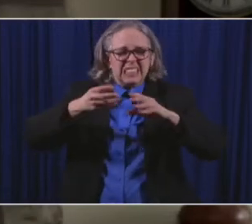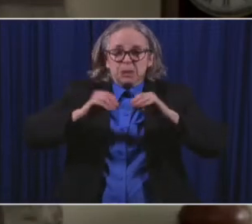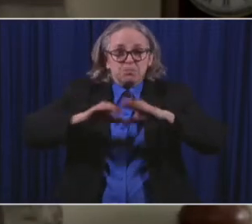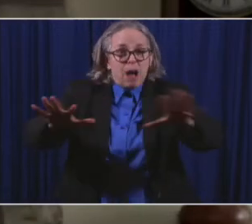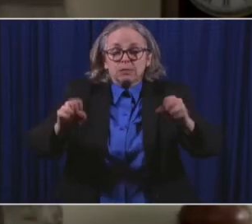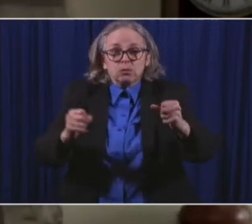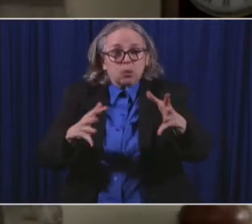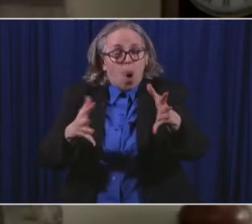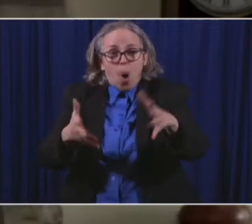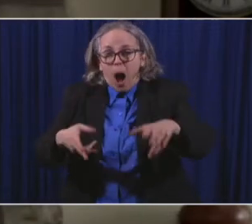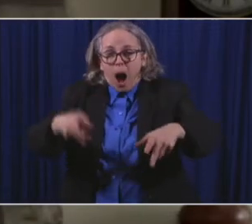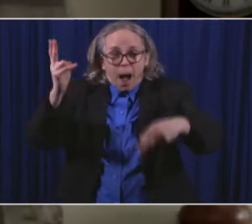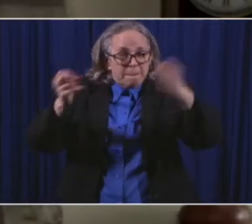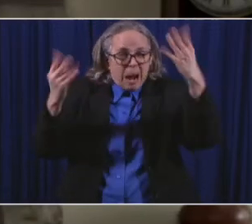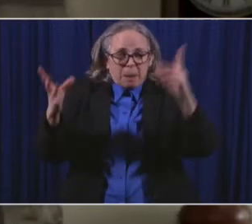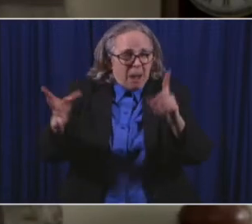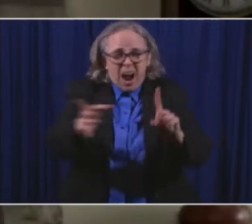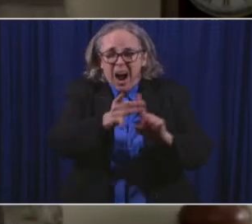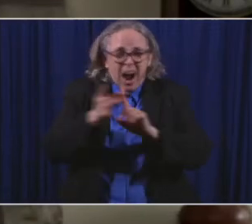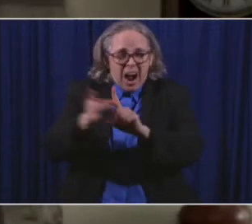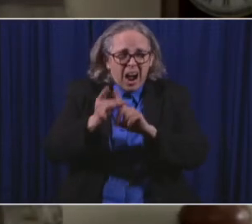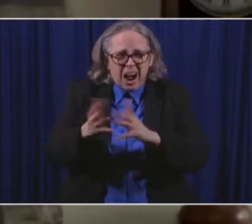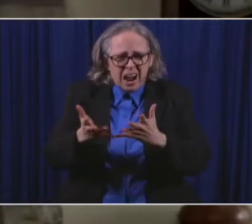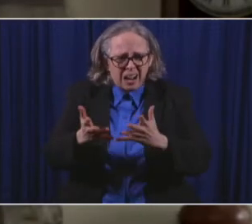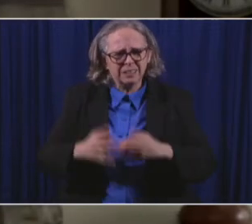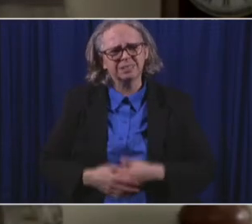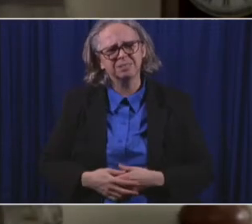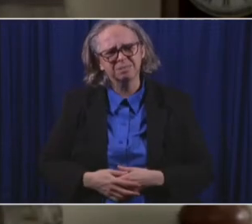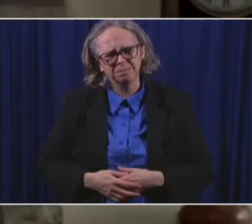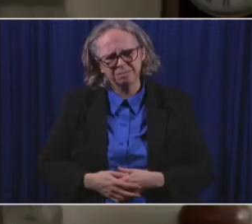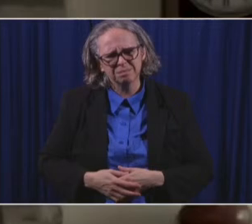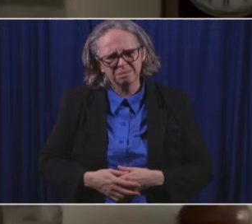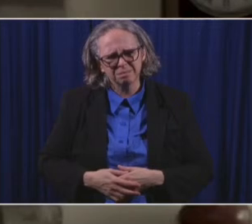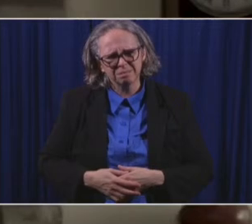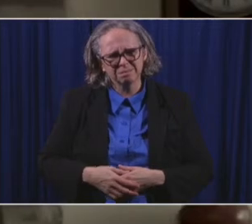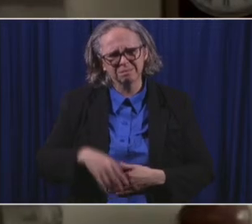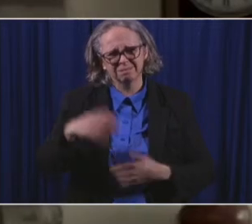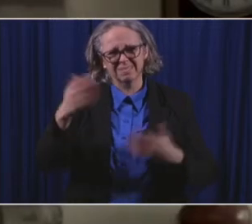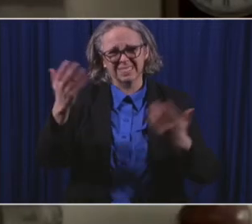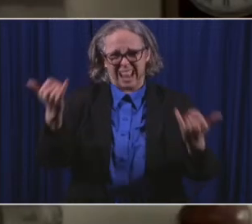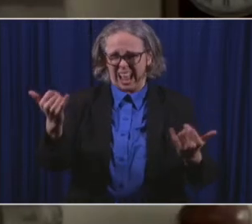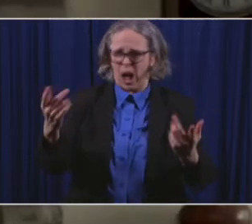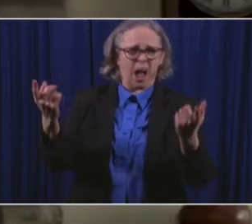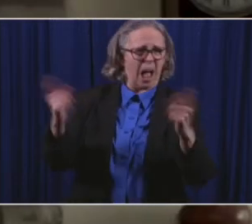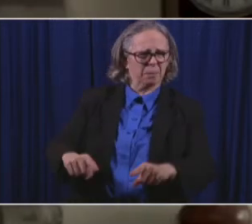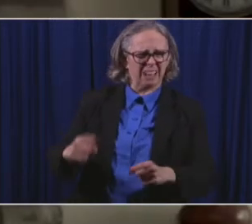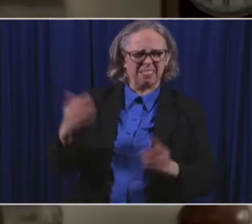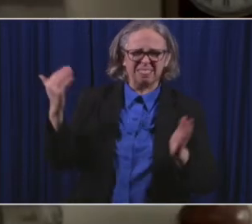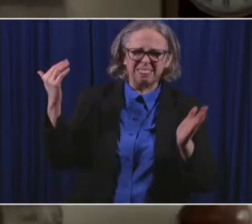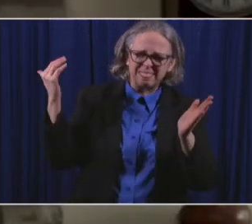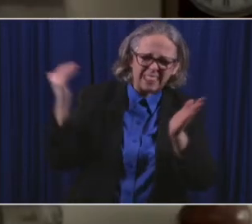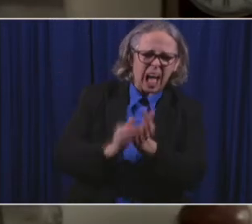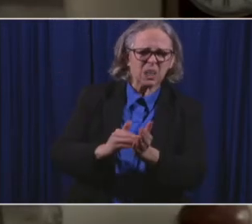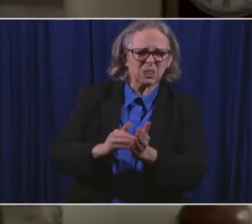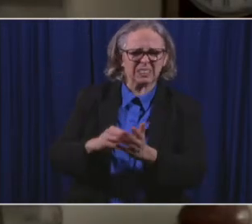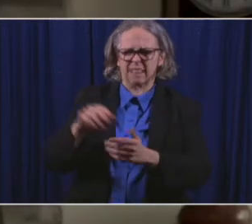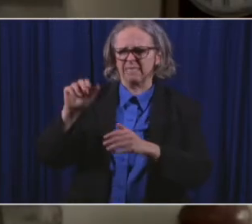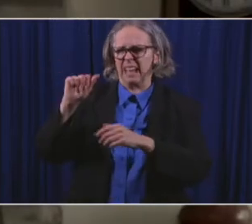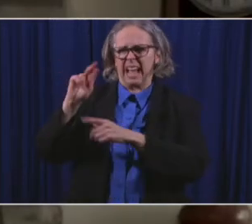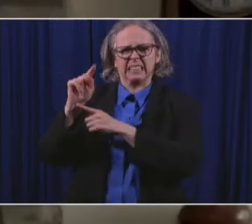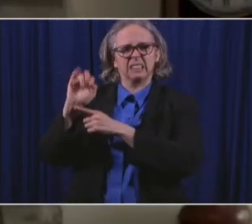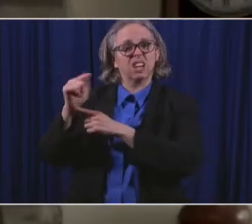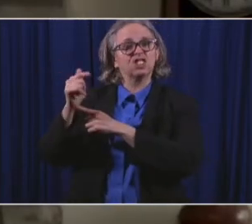we've noted on our website, since then, we have thousands of antigen test reports pending. Today, I'm announcing